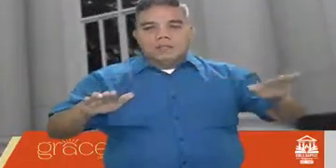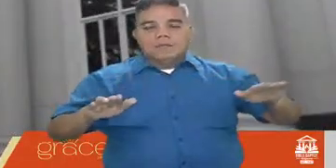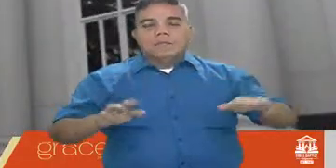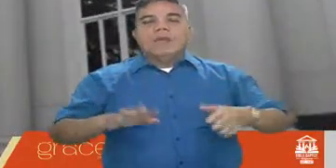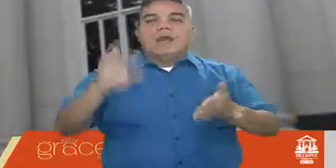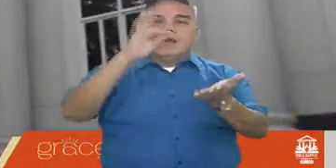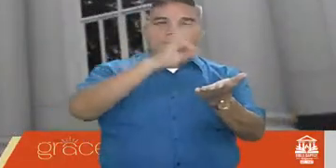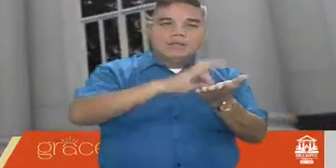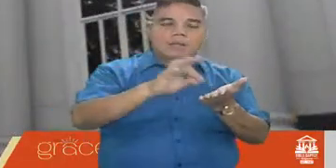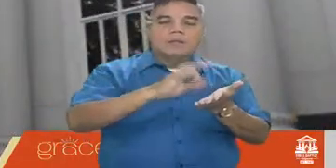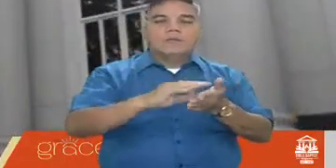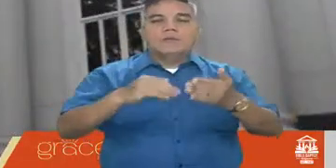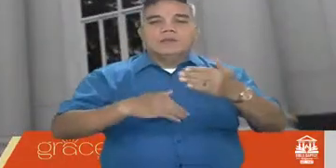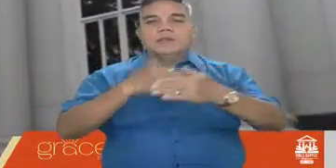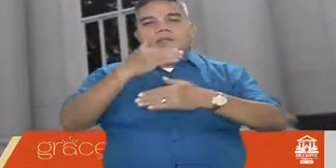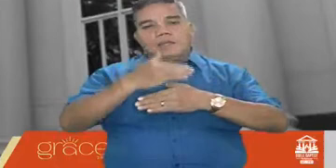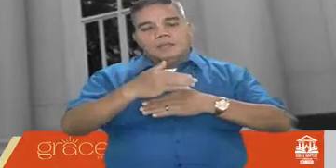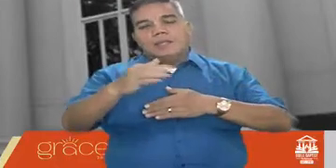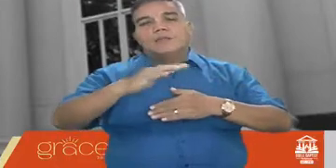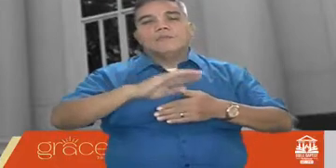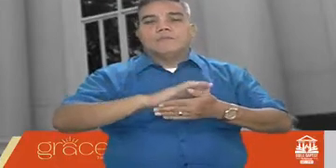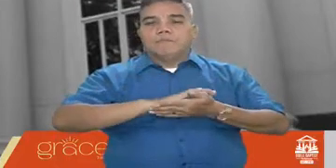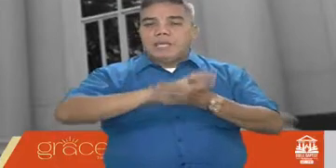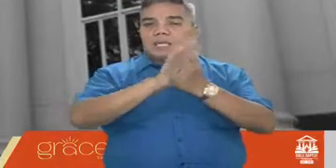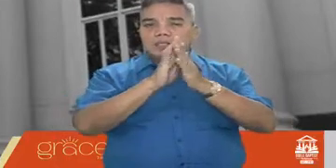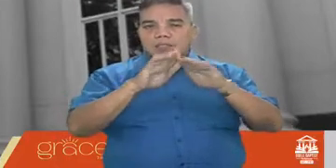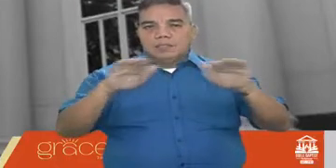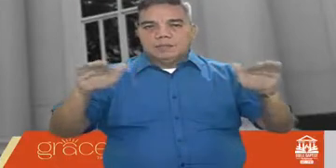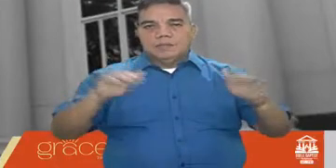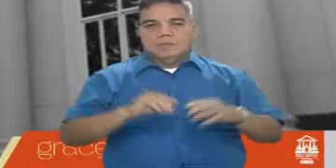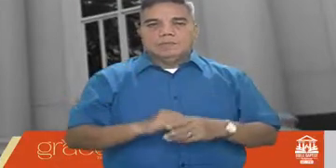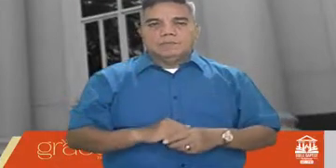Ang atong pagpasaylo, sundan og kalinaw.